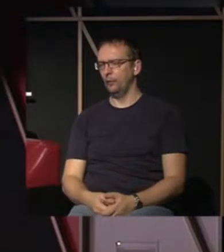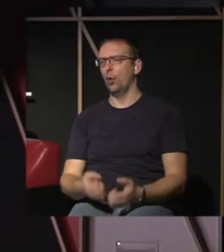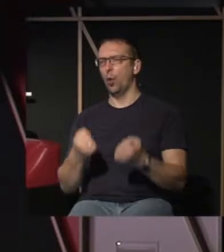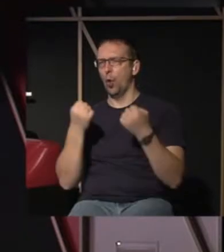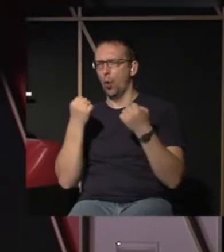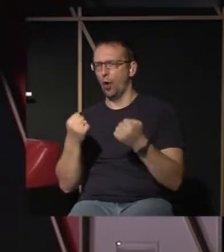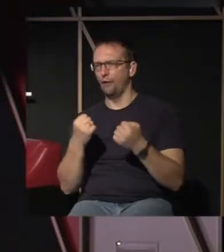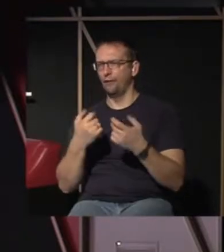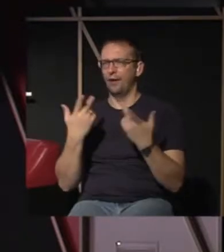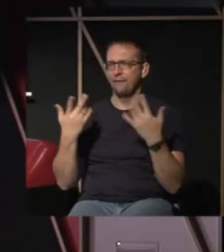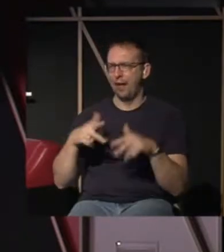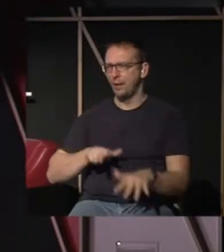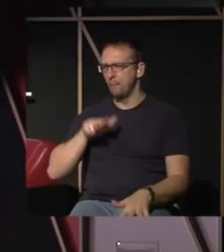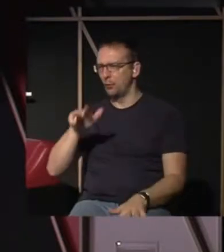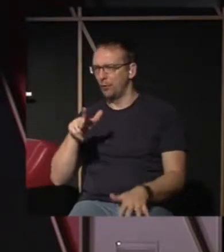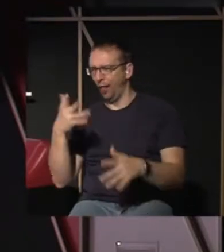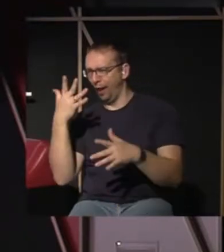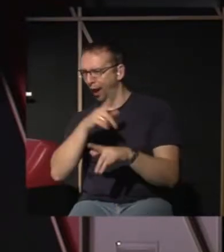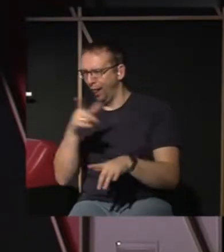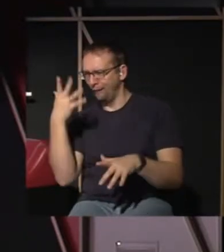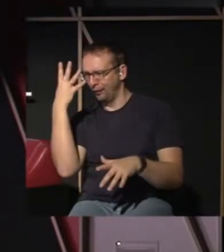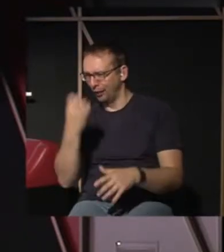Thank you very much.